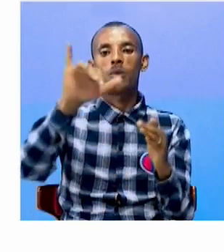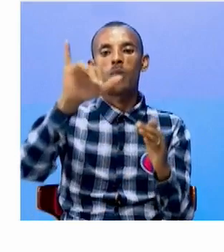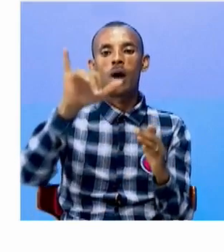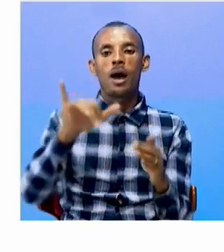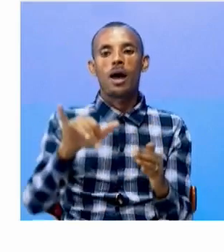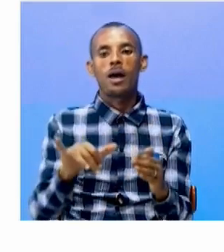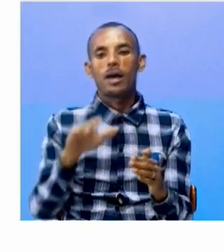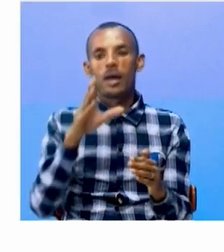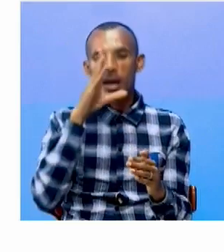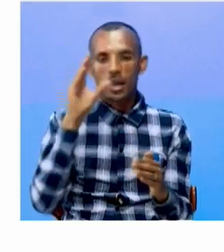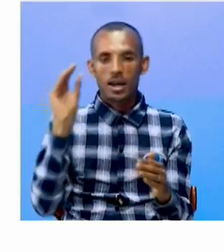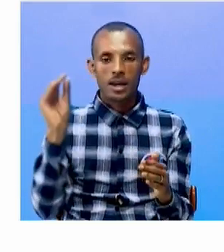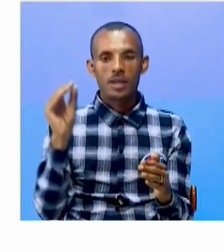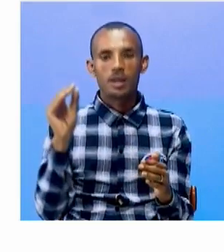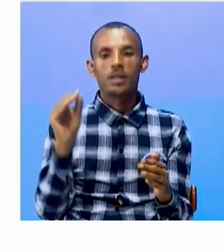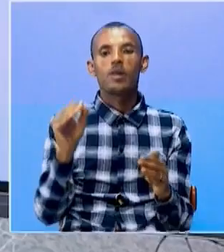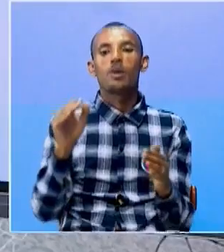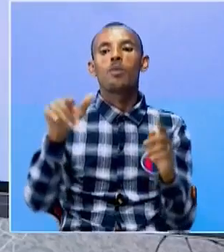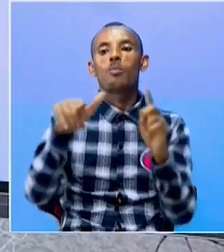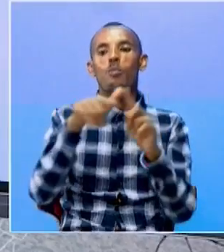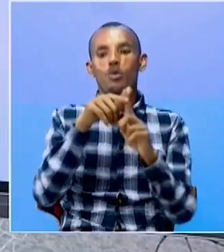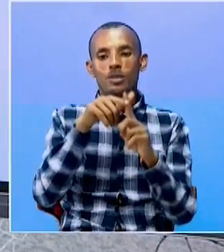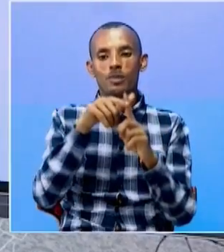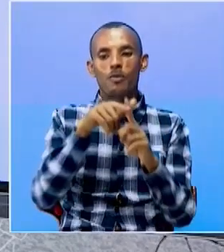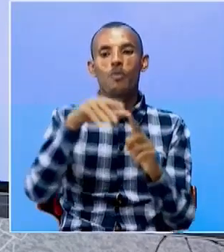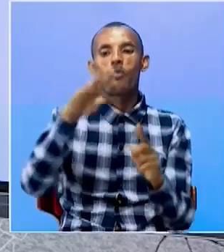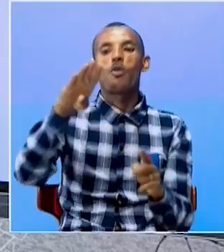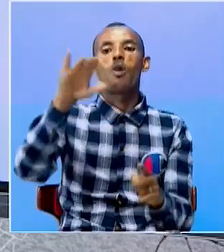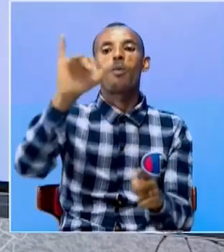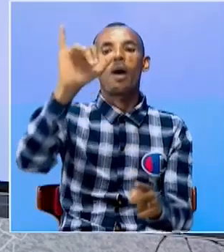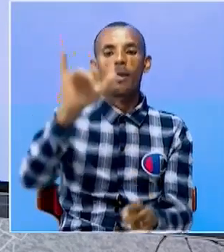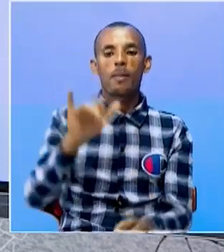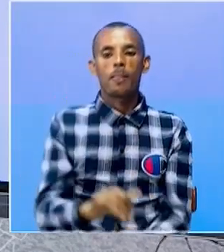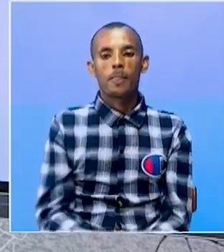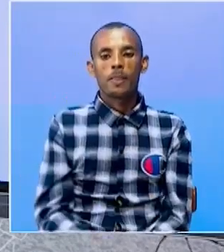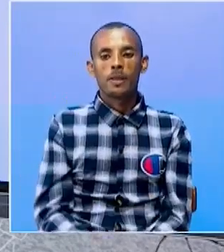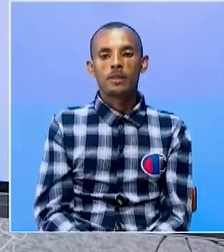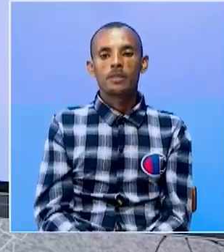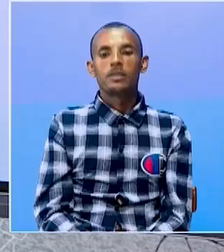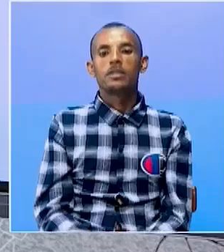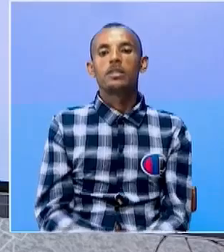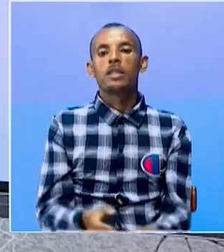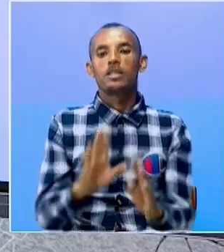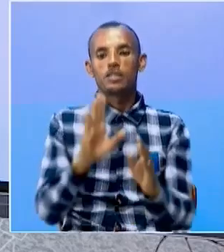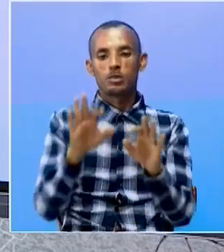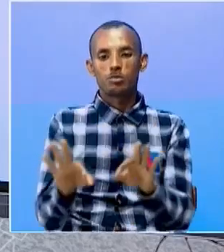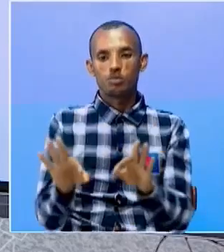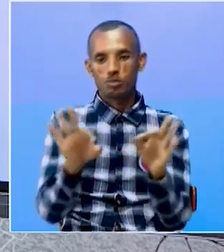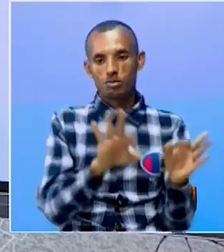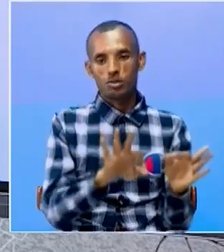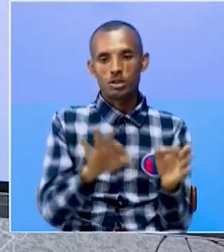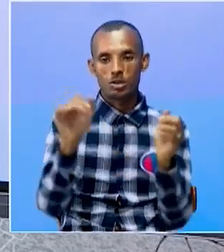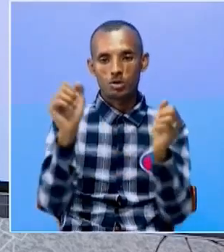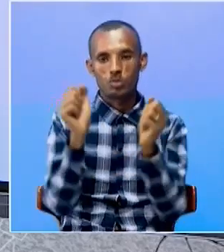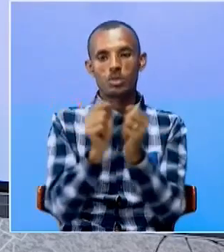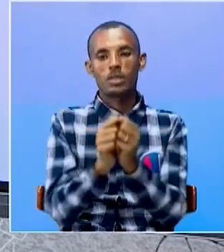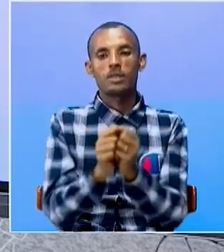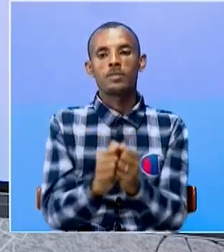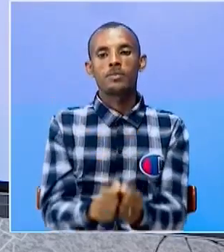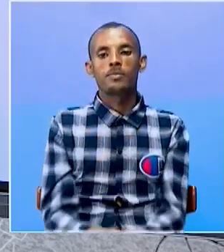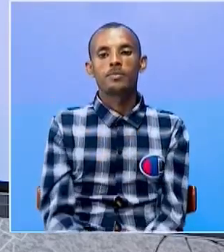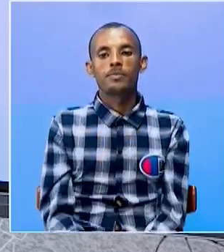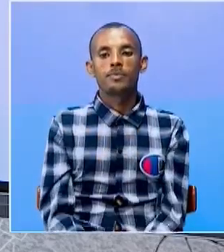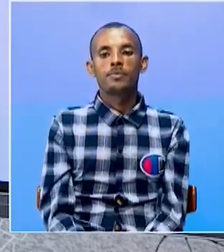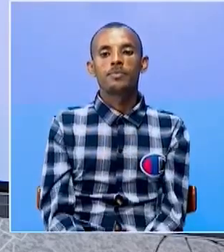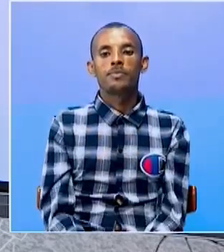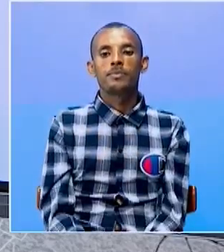and positive 4y. So let's put these two like terms together.